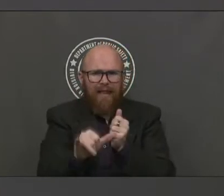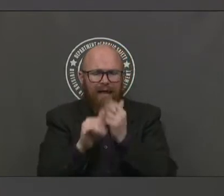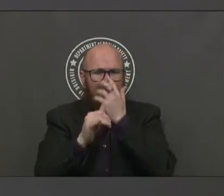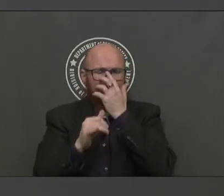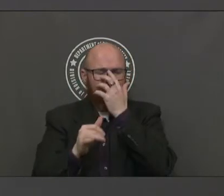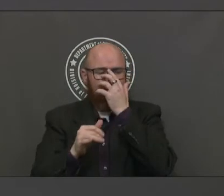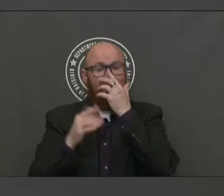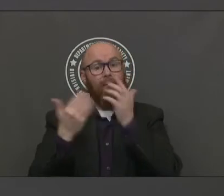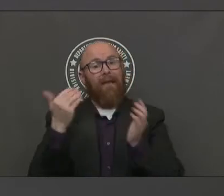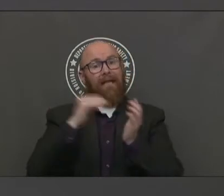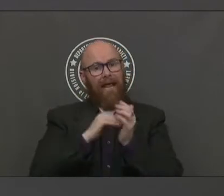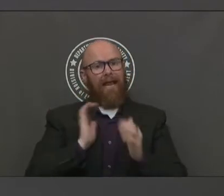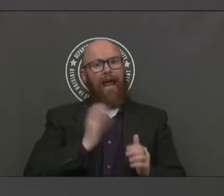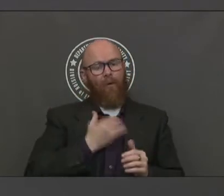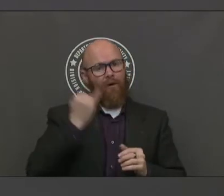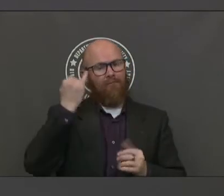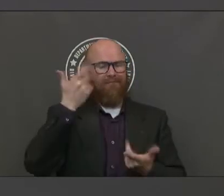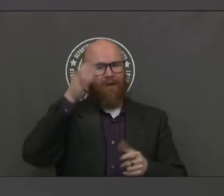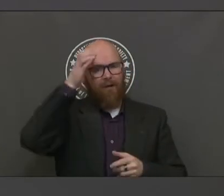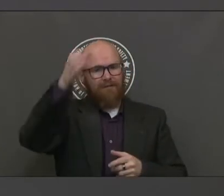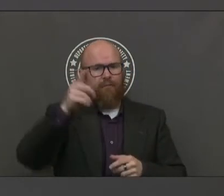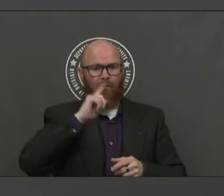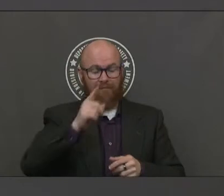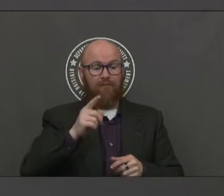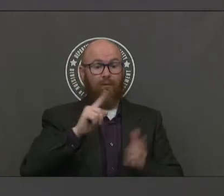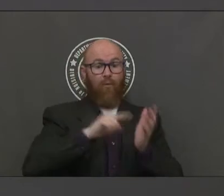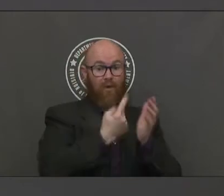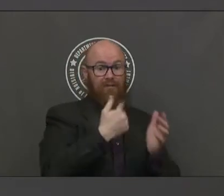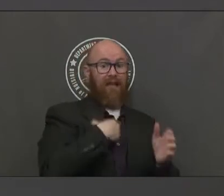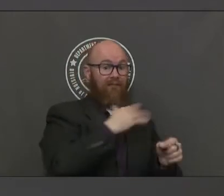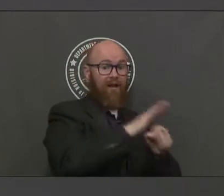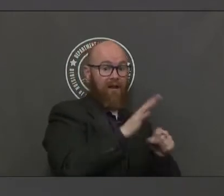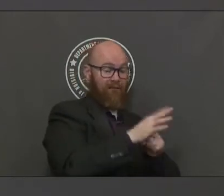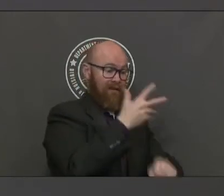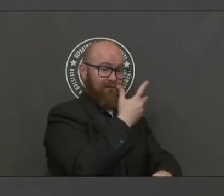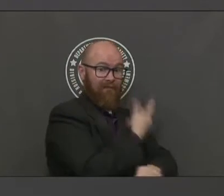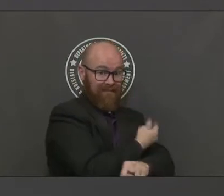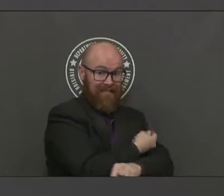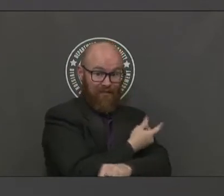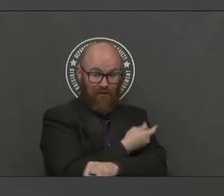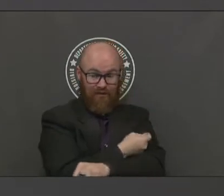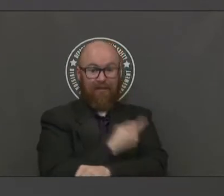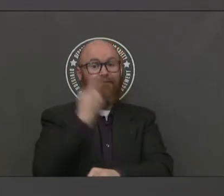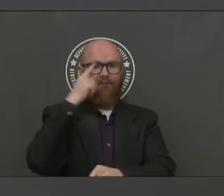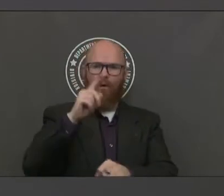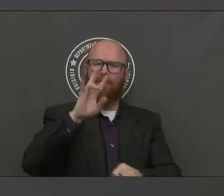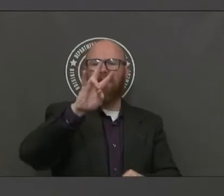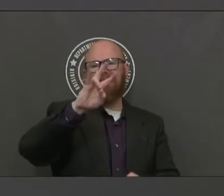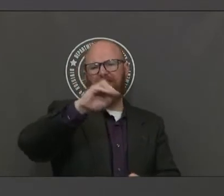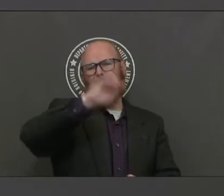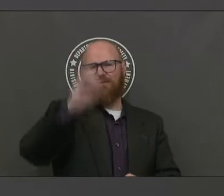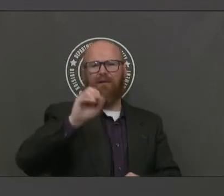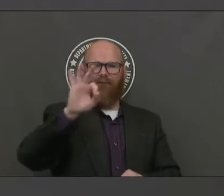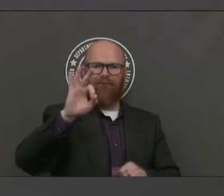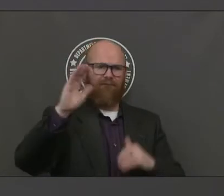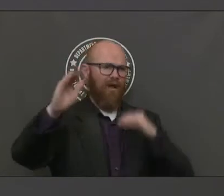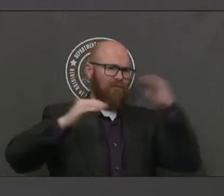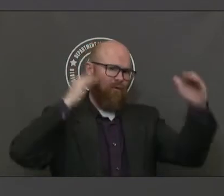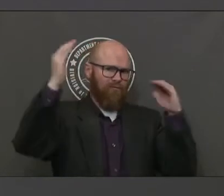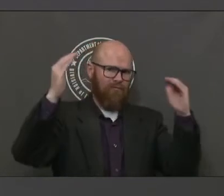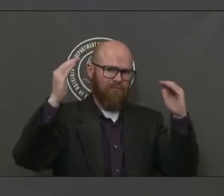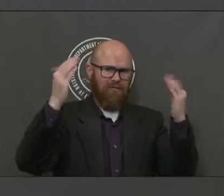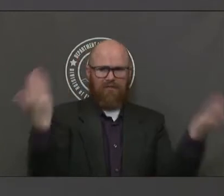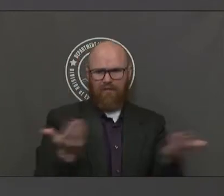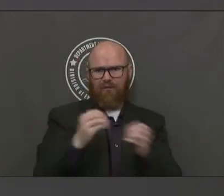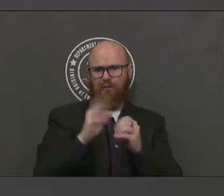idea that once we have enough vaccines for 70% of the adults in the state of Utah, that once we have access